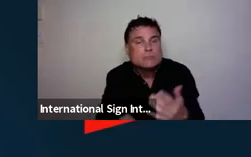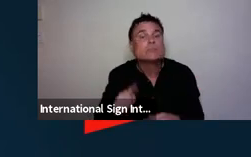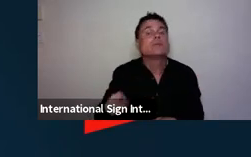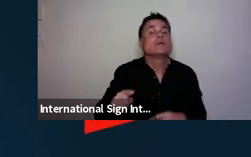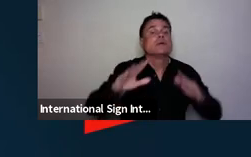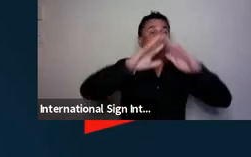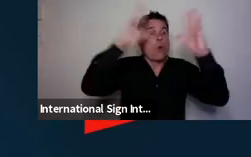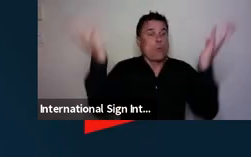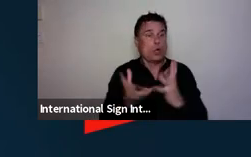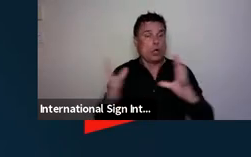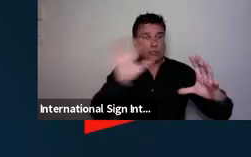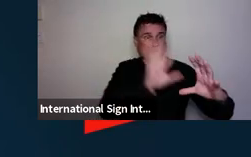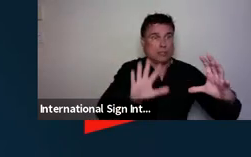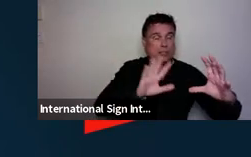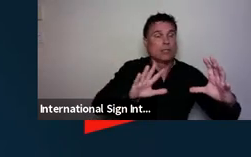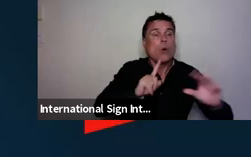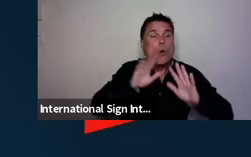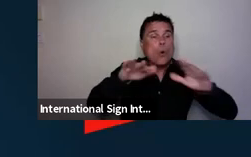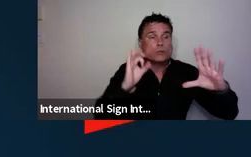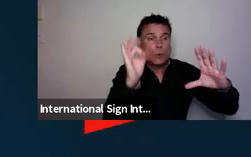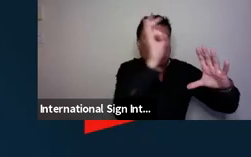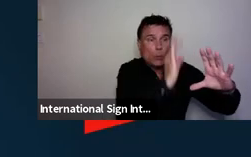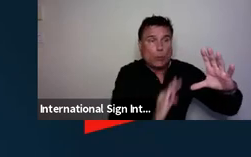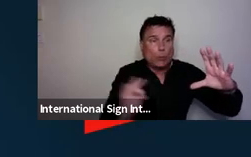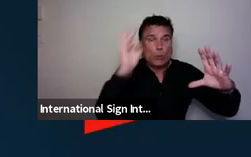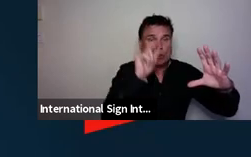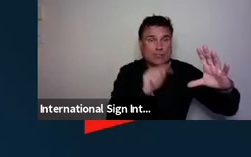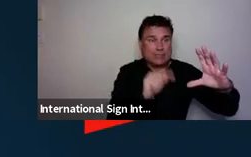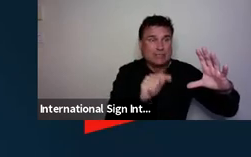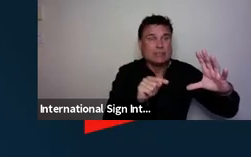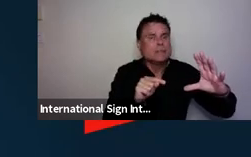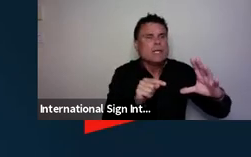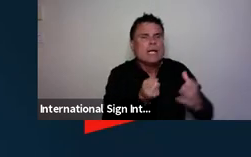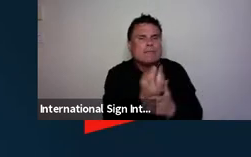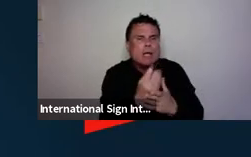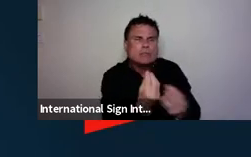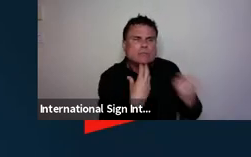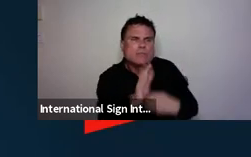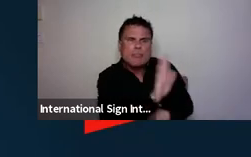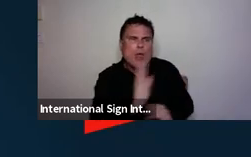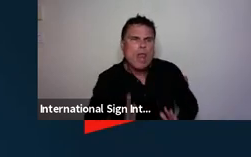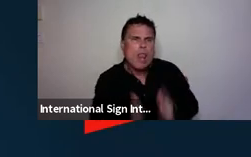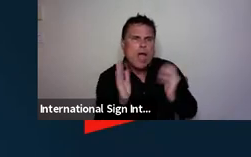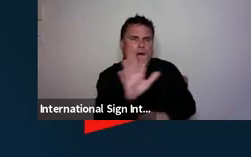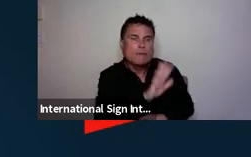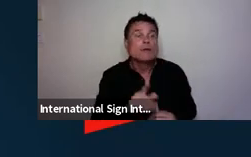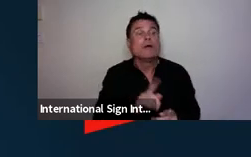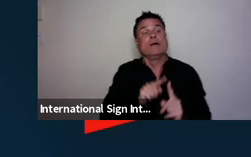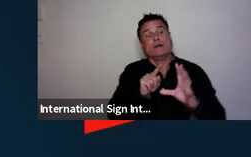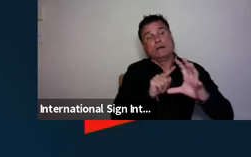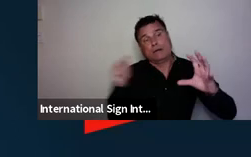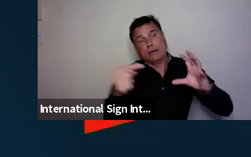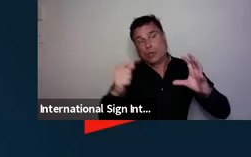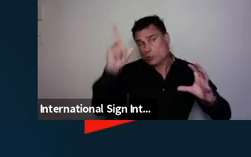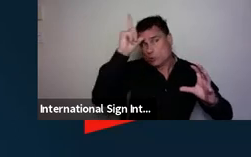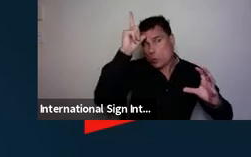key insights on COVID realities. In Jordan, in the Zaatari refugee camp, the youth-led task force, which was